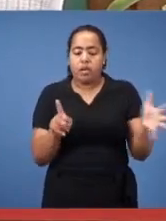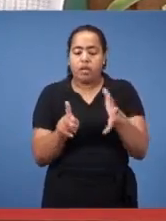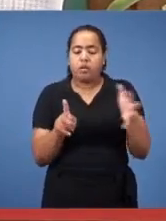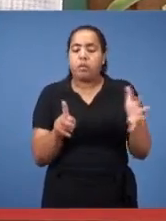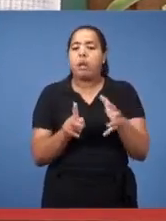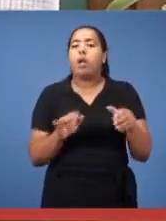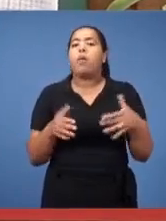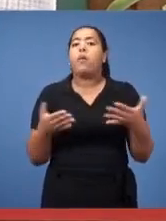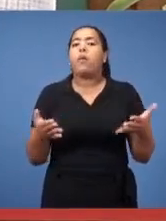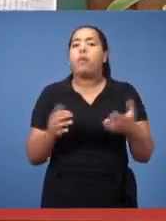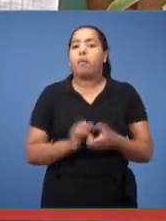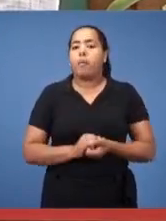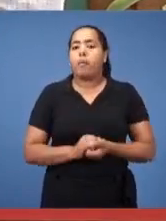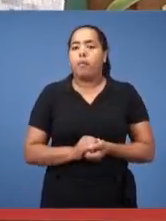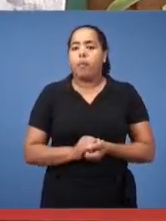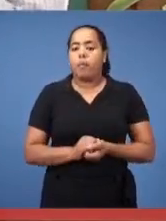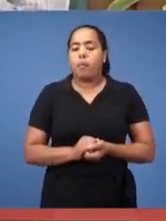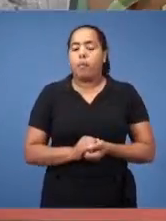Pergamos? What was?